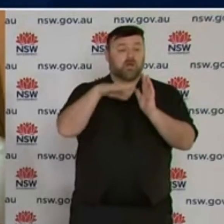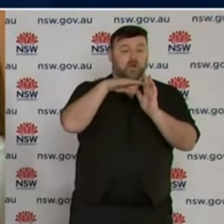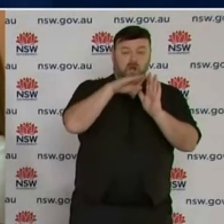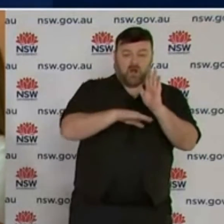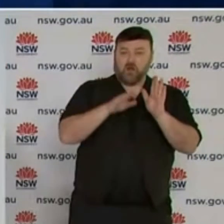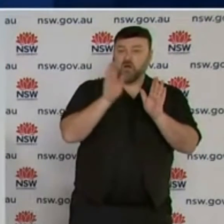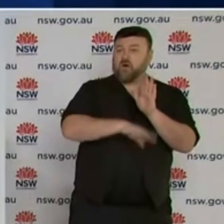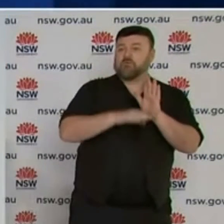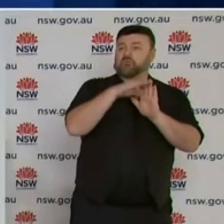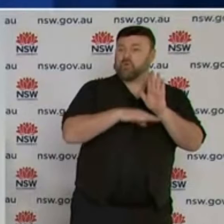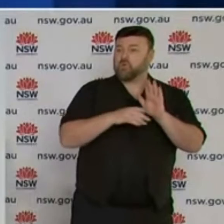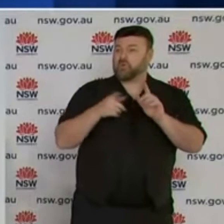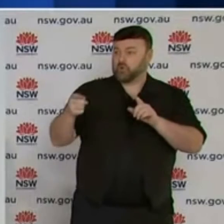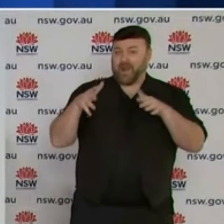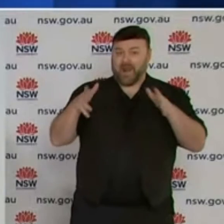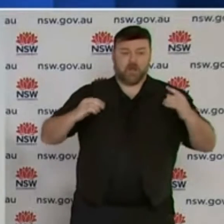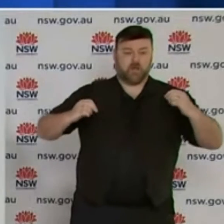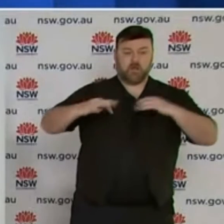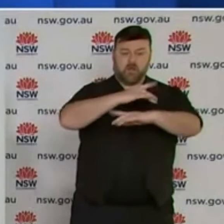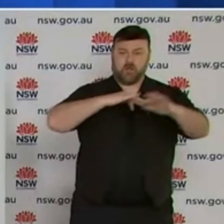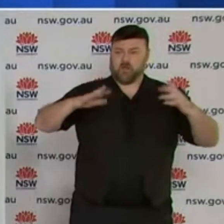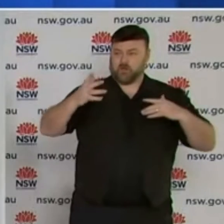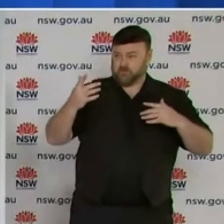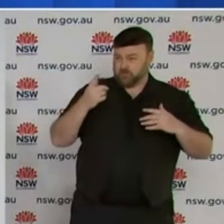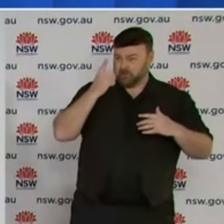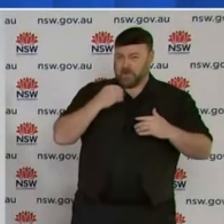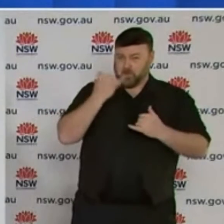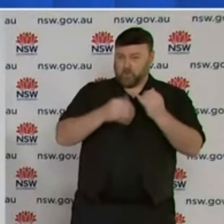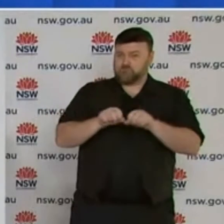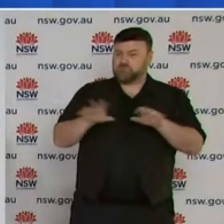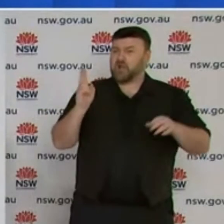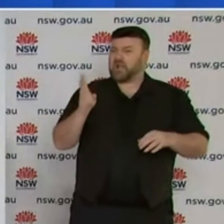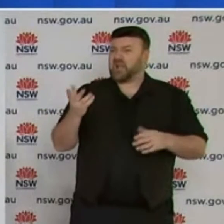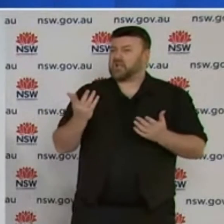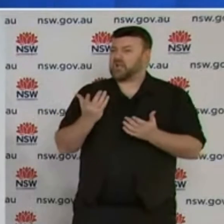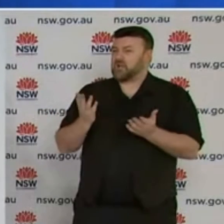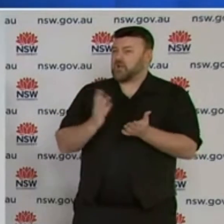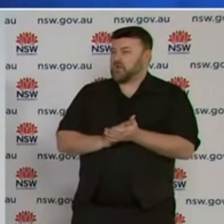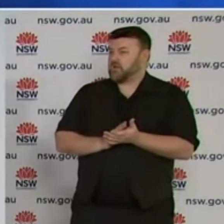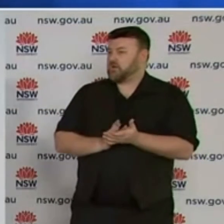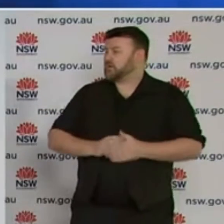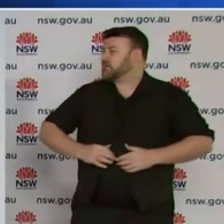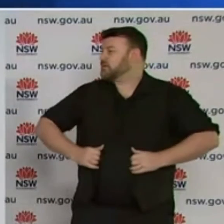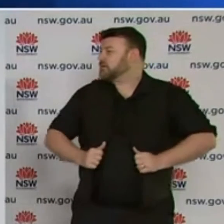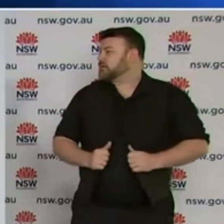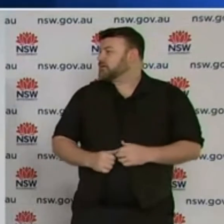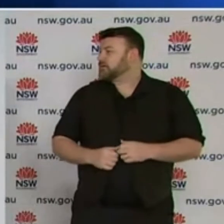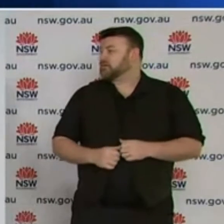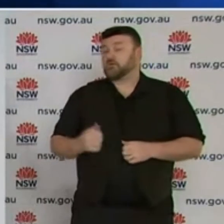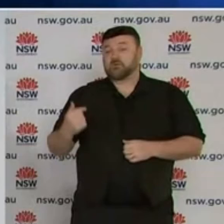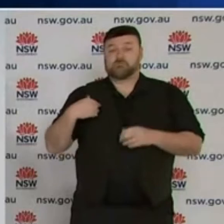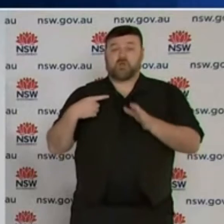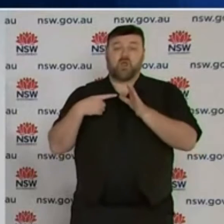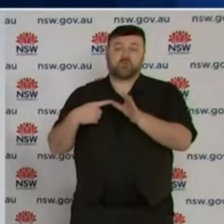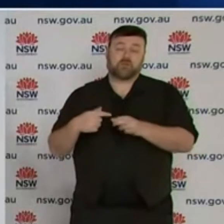reopening of the states, and they've also called a national cabinet to do that. So what's your response? Well, look, this is the tension. There'll always be